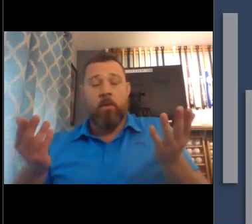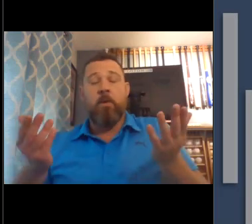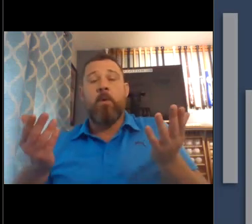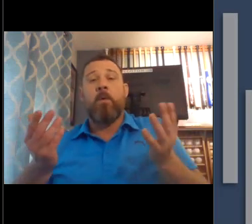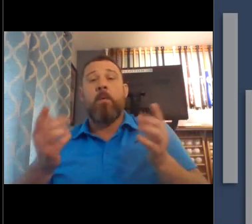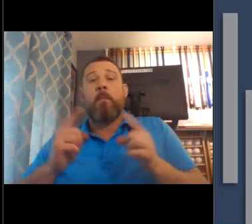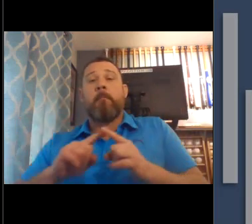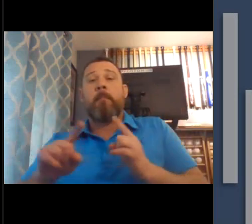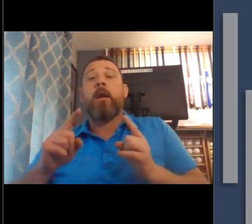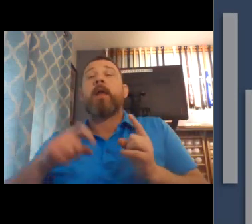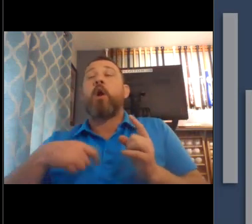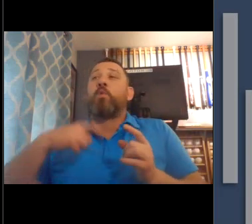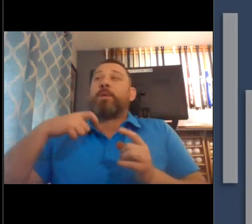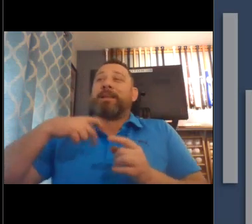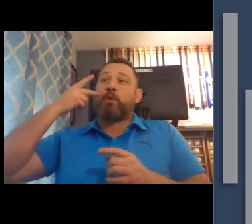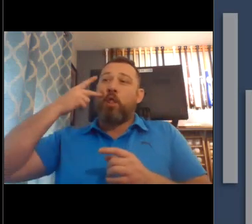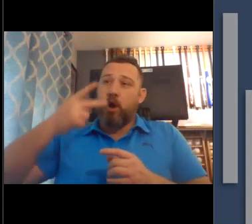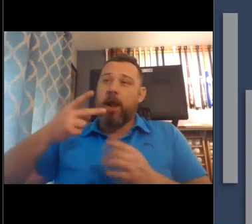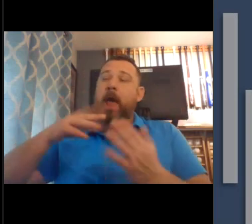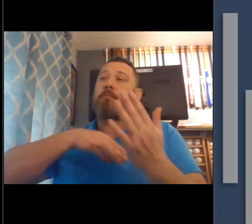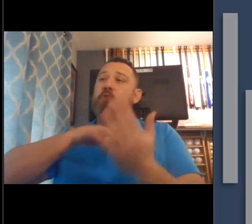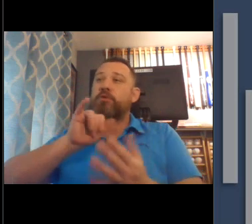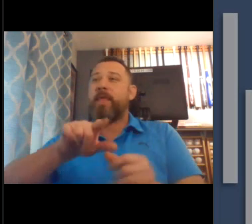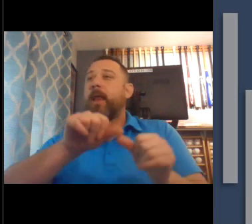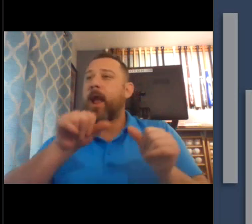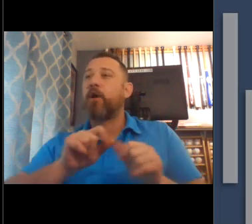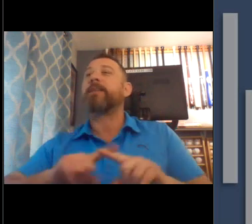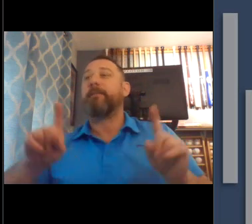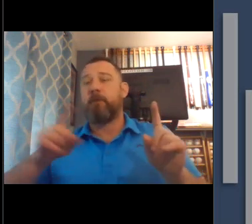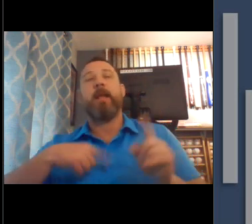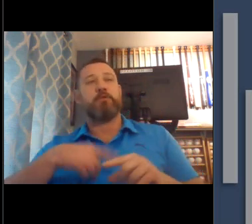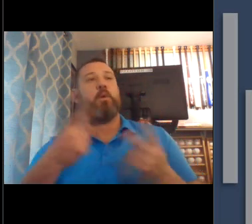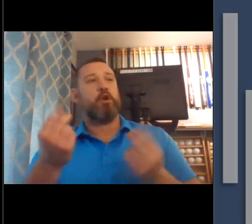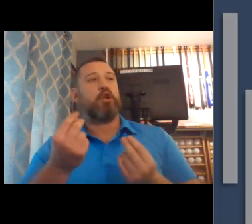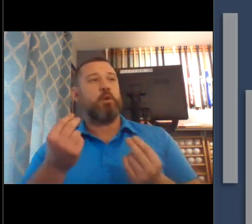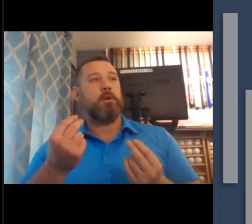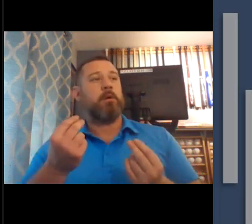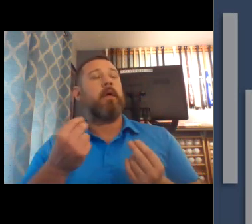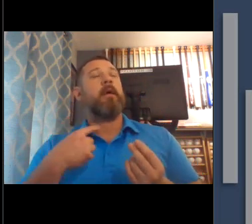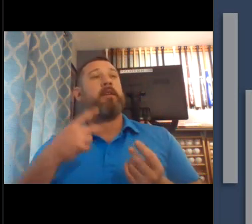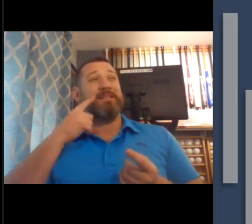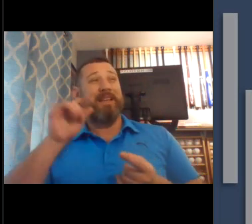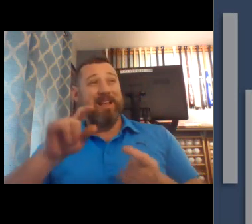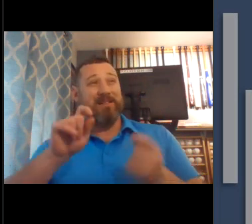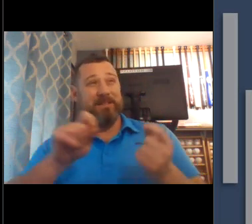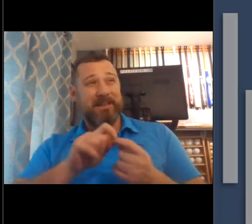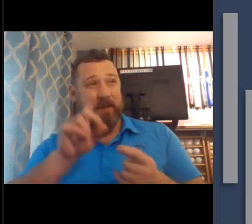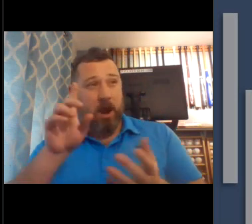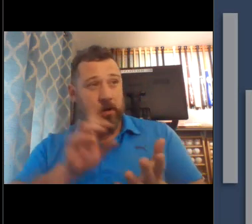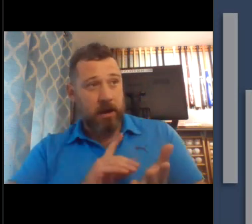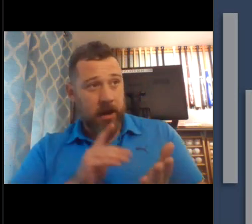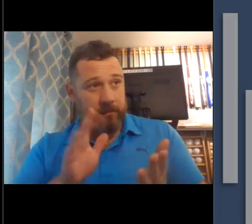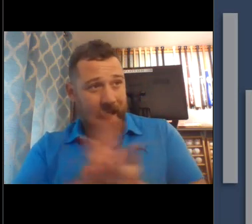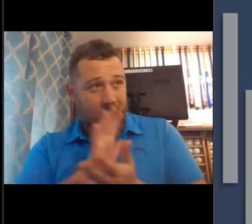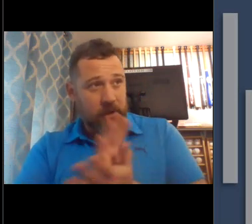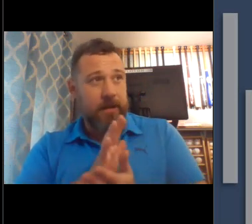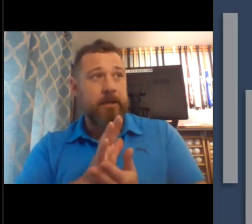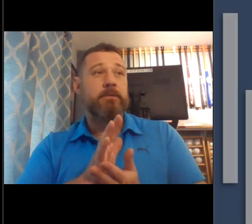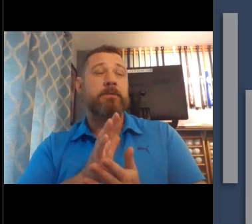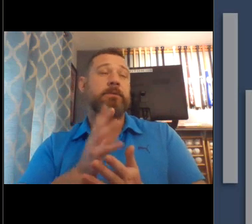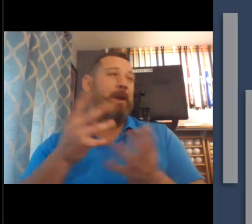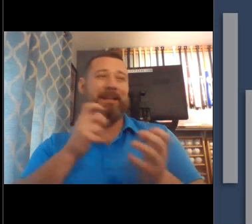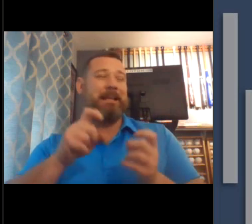I know we need to look at approaching that area differently, and that's what we're doing. And that's why I said that particular environmental document's put off a little bit because we have to have more